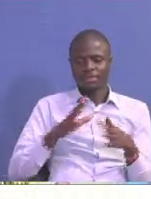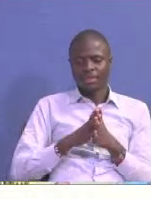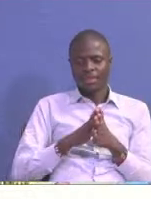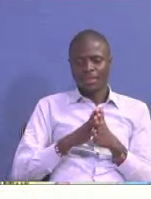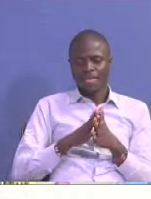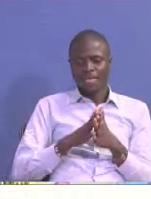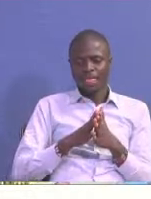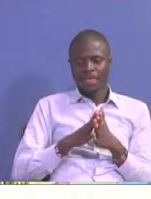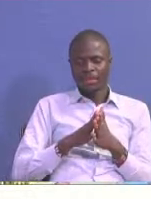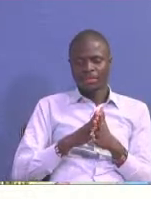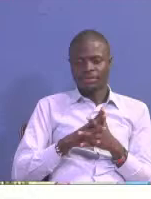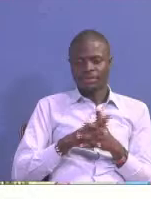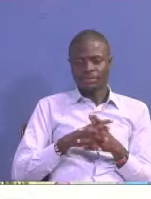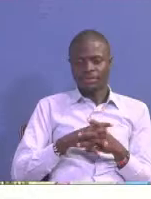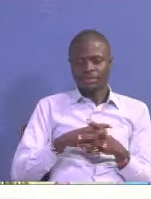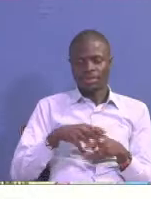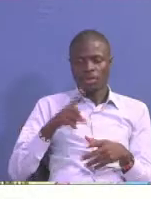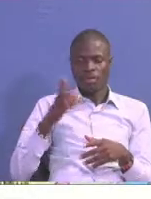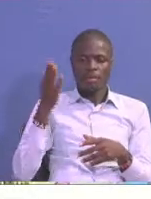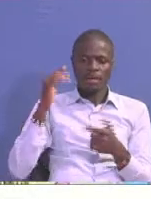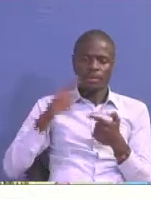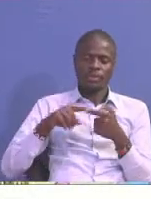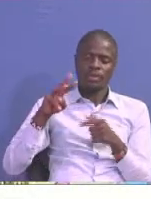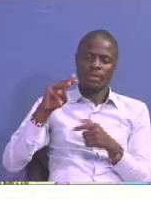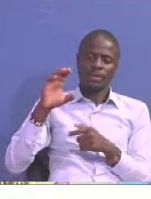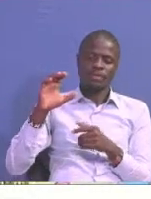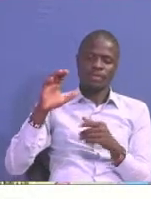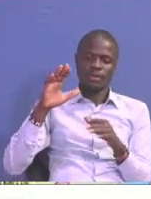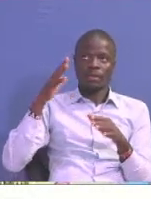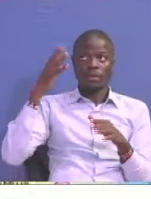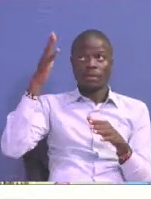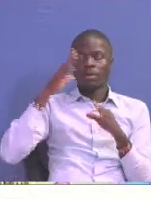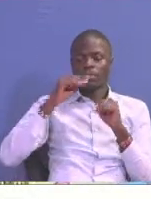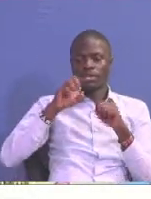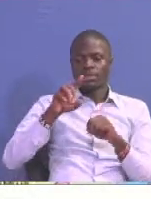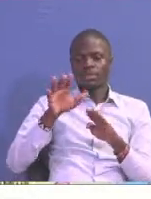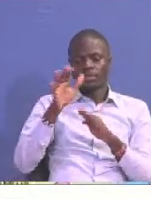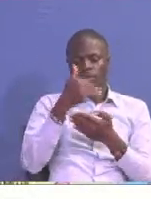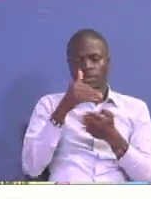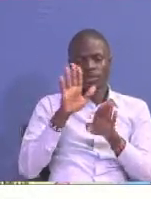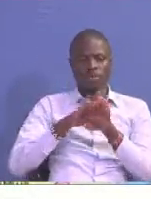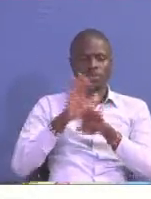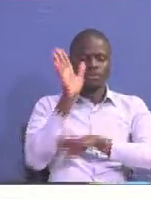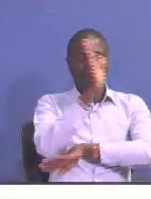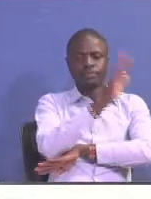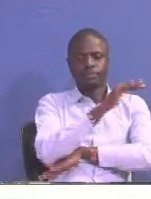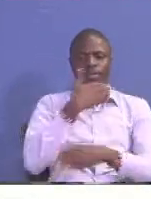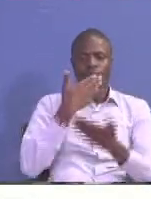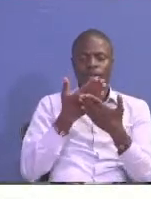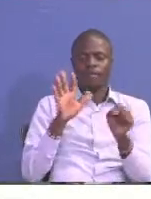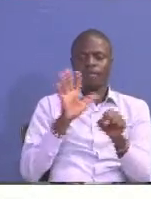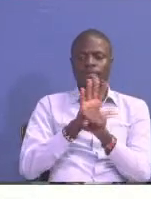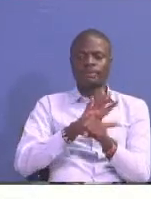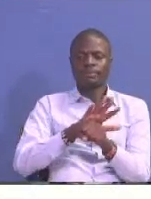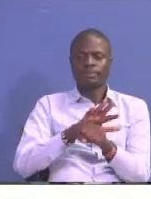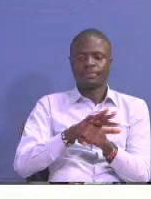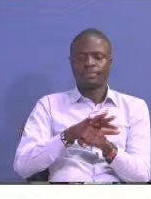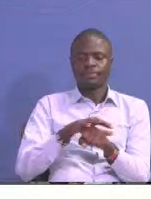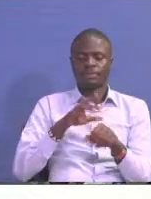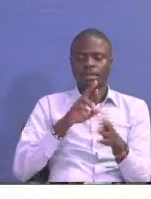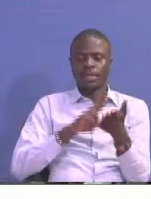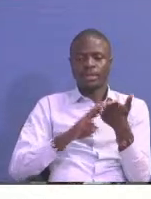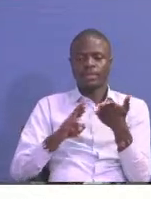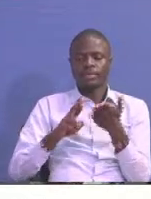let me take it back to the MC. May God bless you all. Good afternoon. Thank you very much,